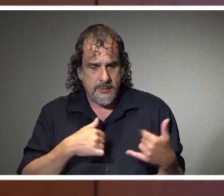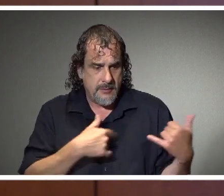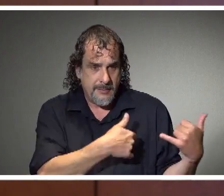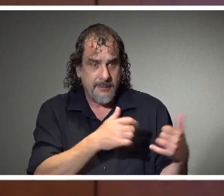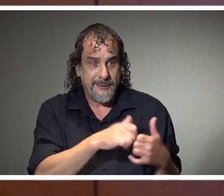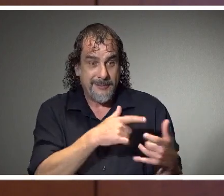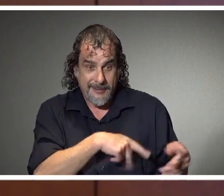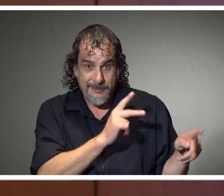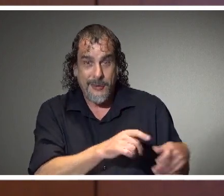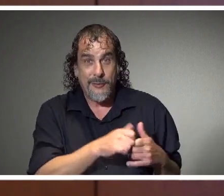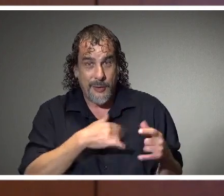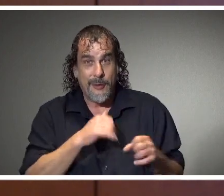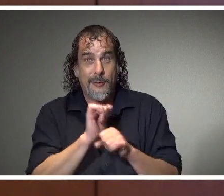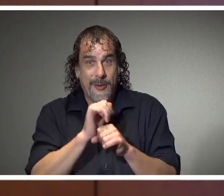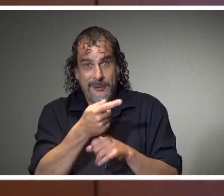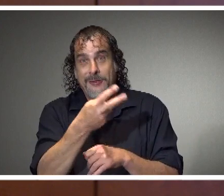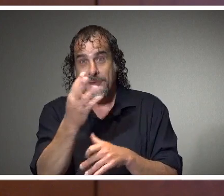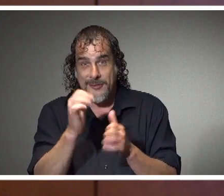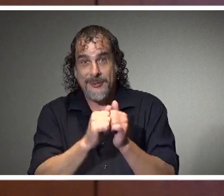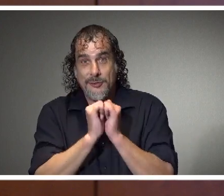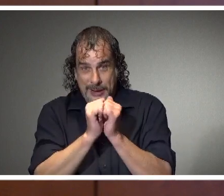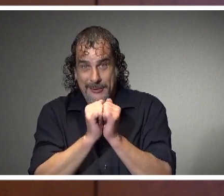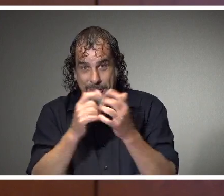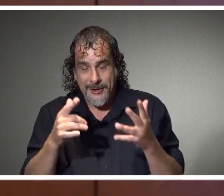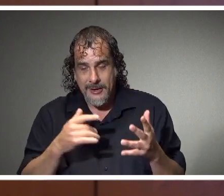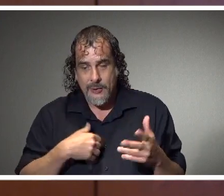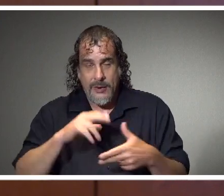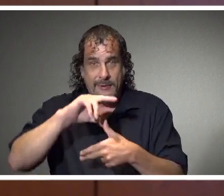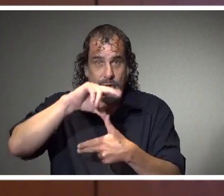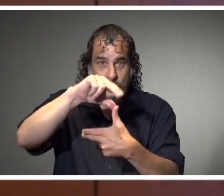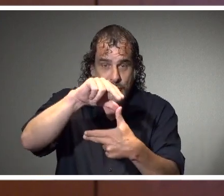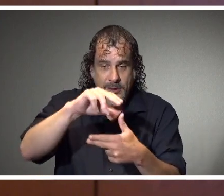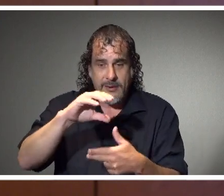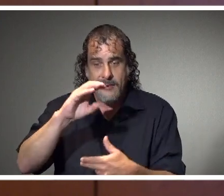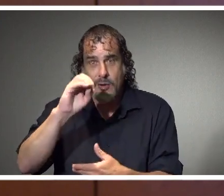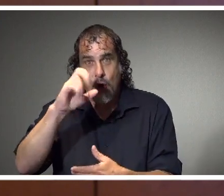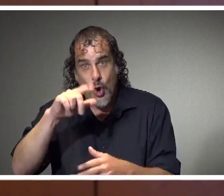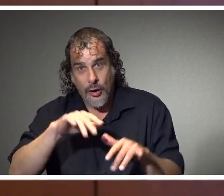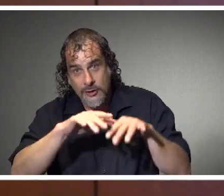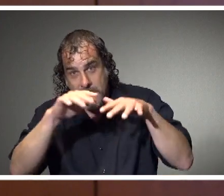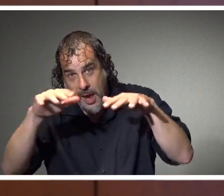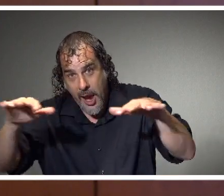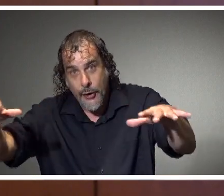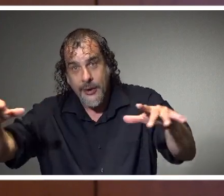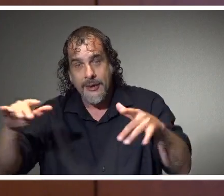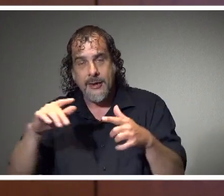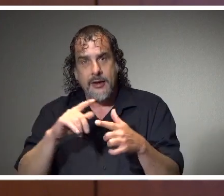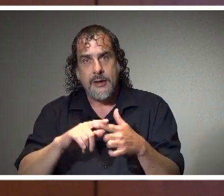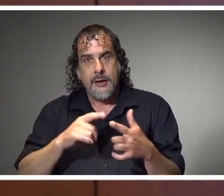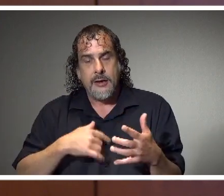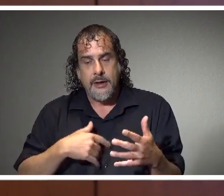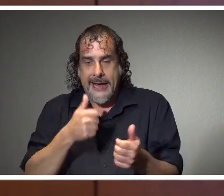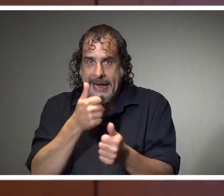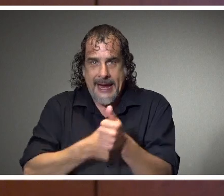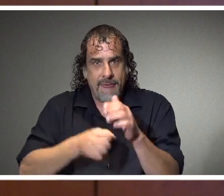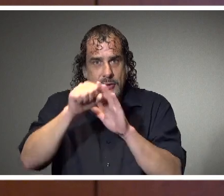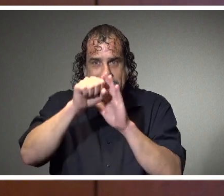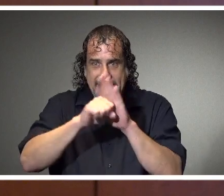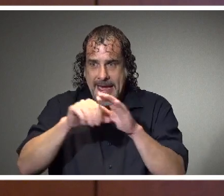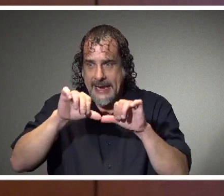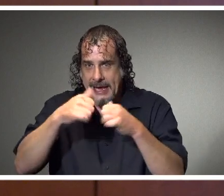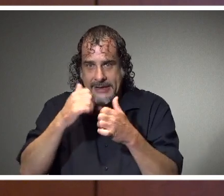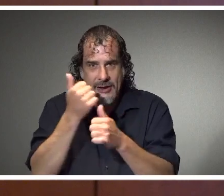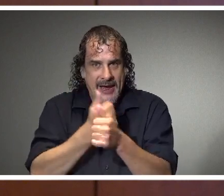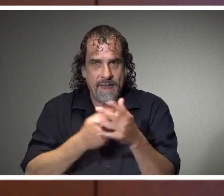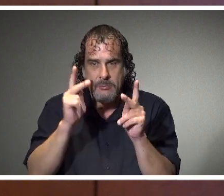together. Went through some times with Katrina and oil spill and others, and it takes every state agency and every entity to pull